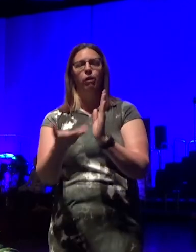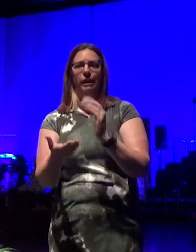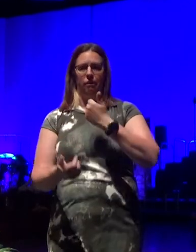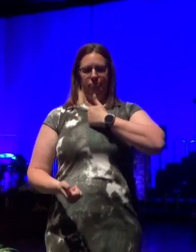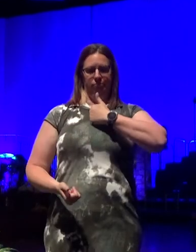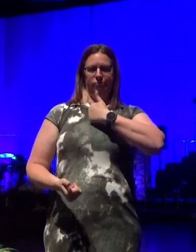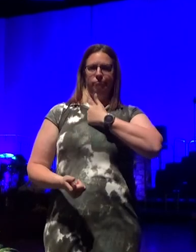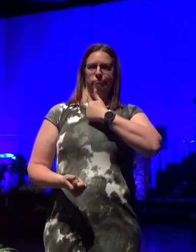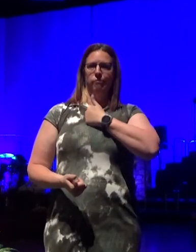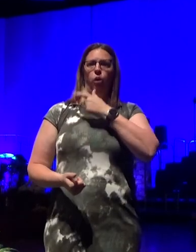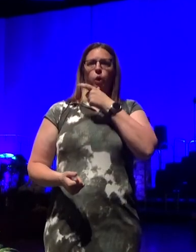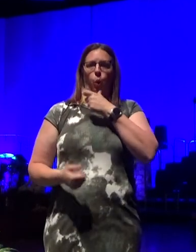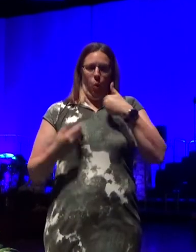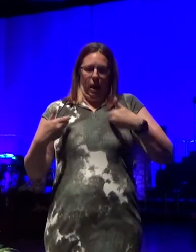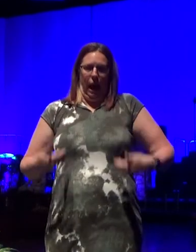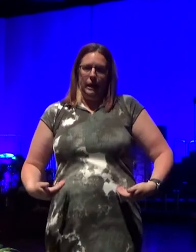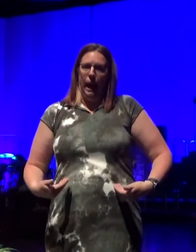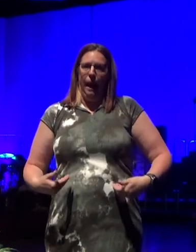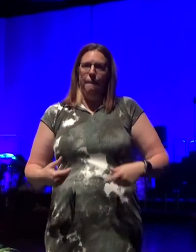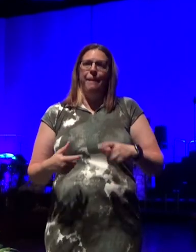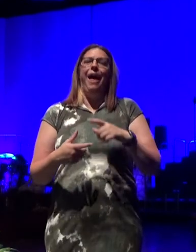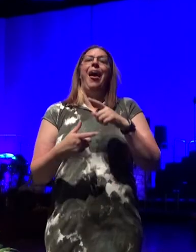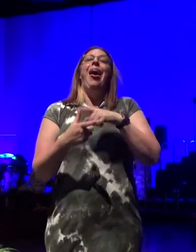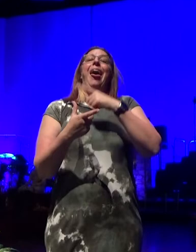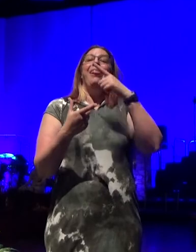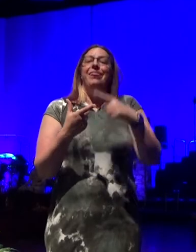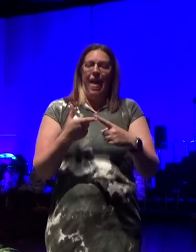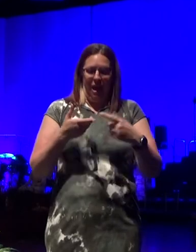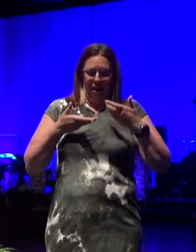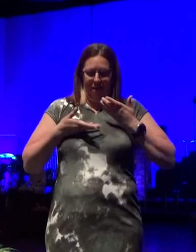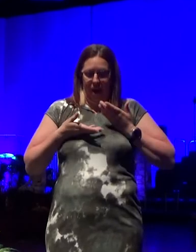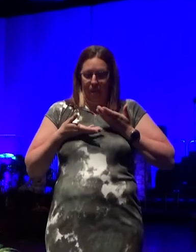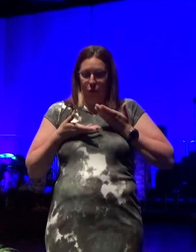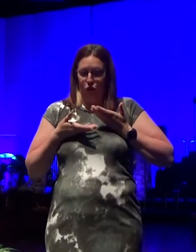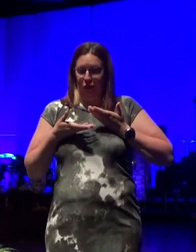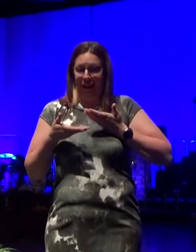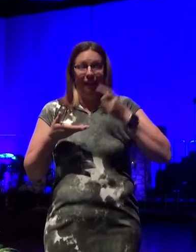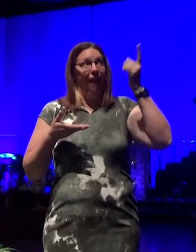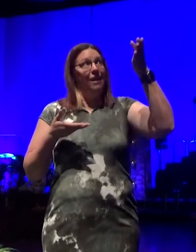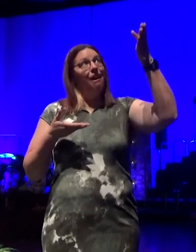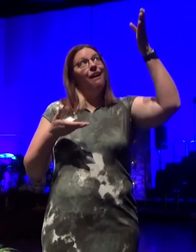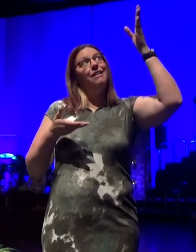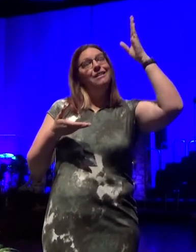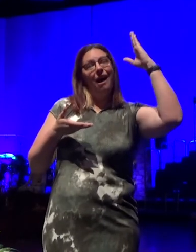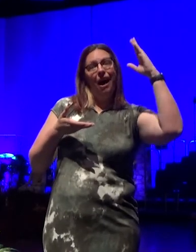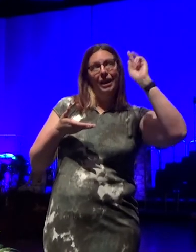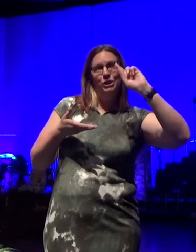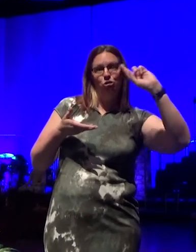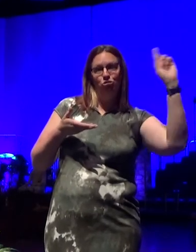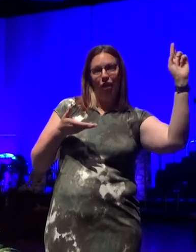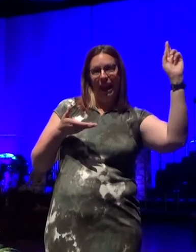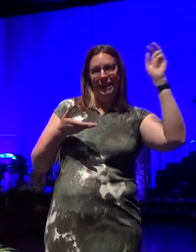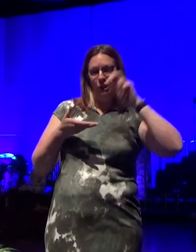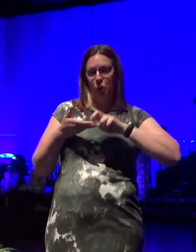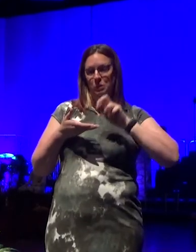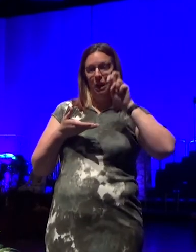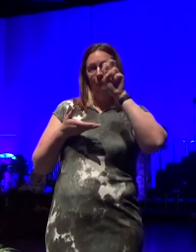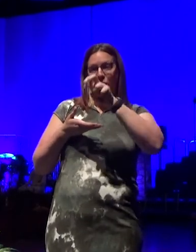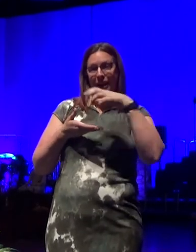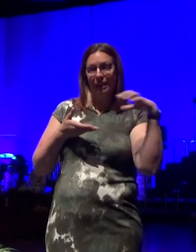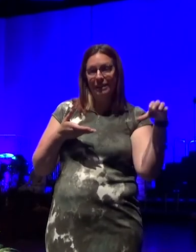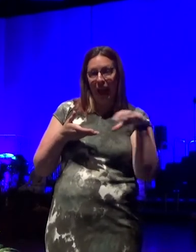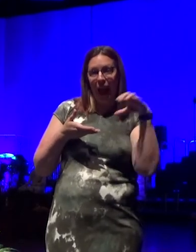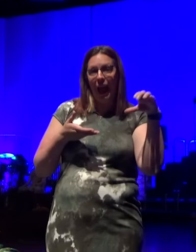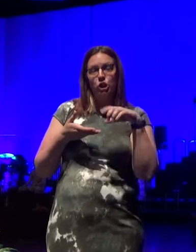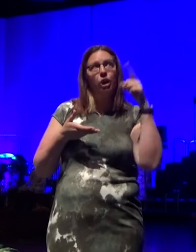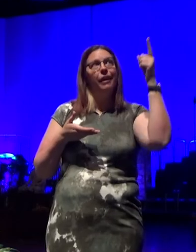those things, then the divine can spring into action, and we can find those right opportunities, those incredible relationships that seem to come just at the